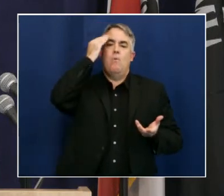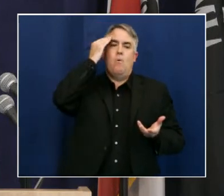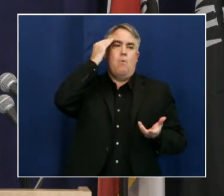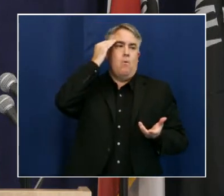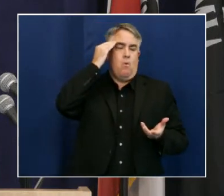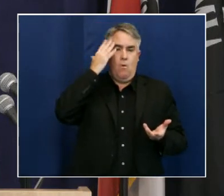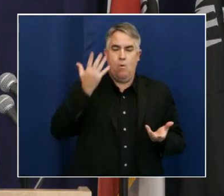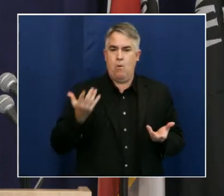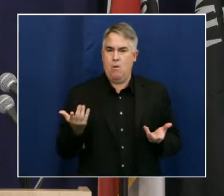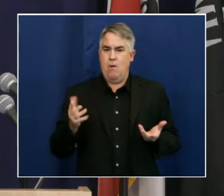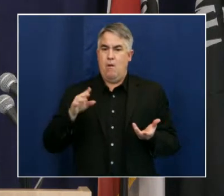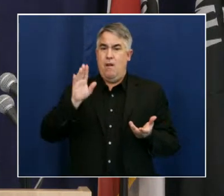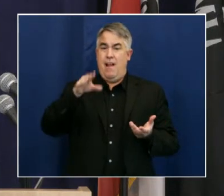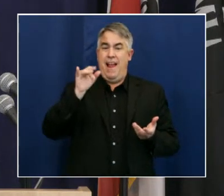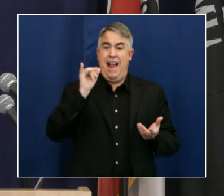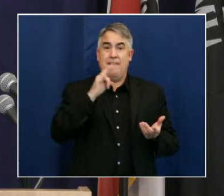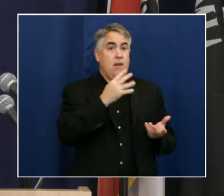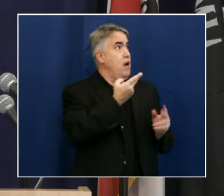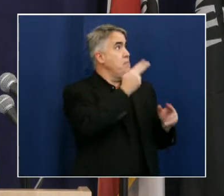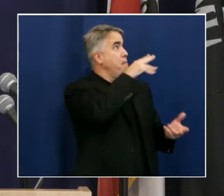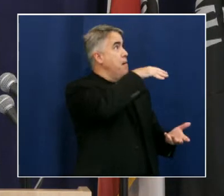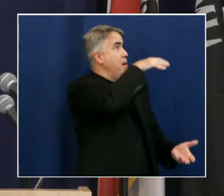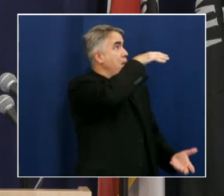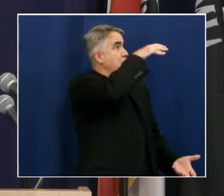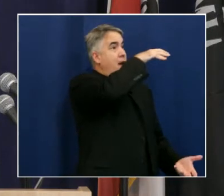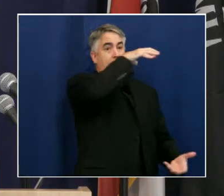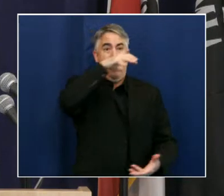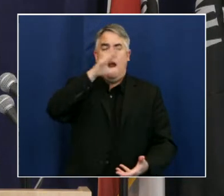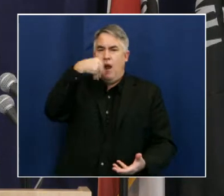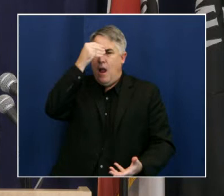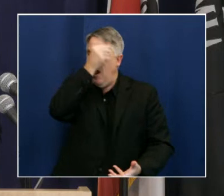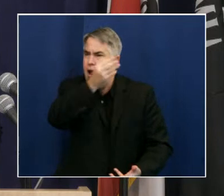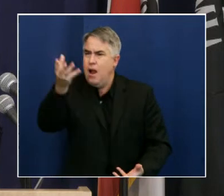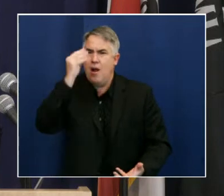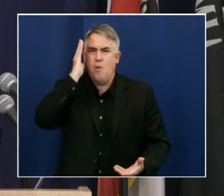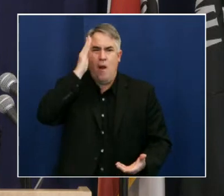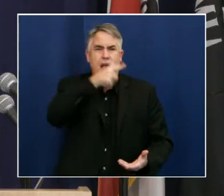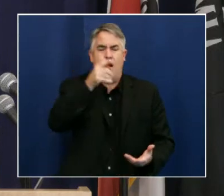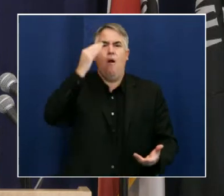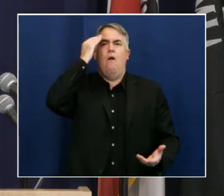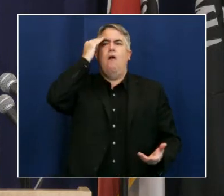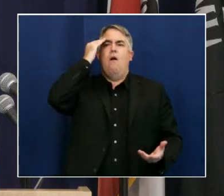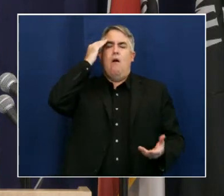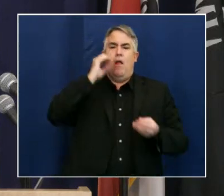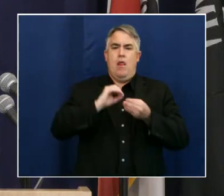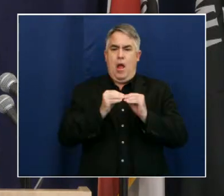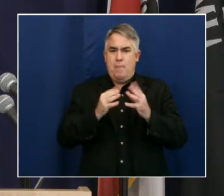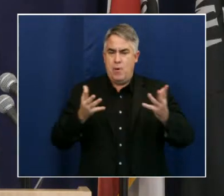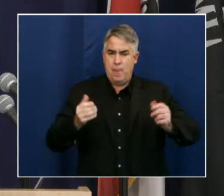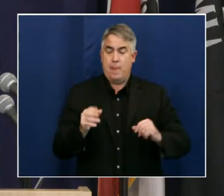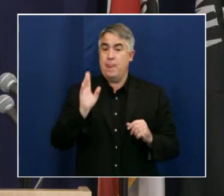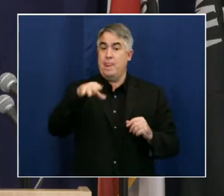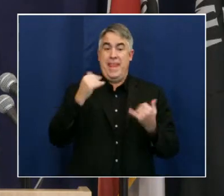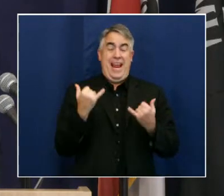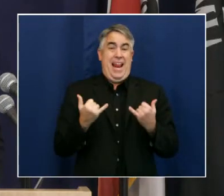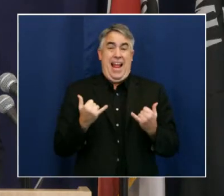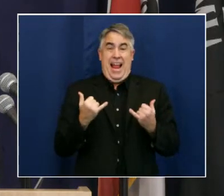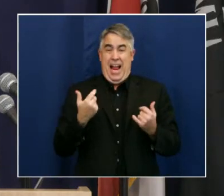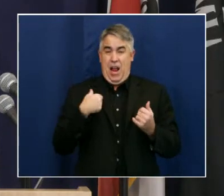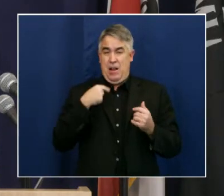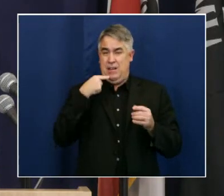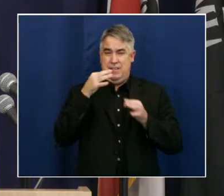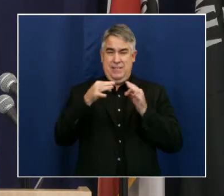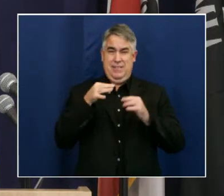to get significant numbers. Today I'm going to walk through our efforts as a county and our plans as we roll through the rest of January and particularly heading